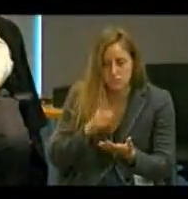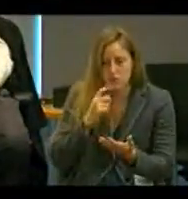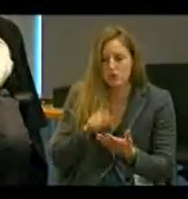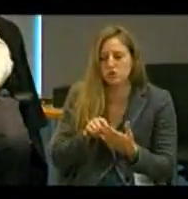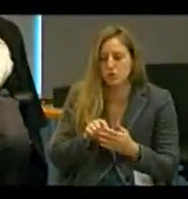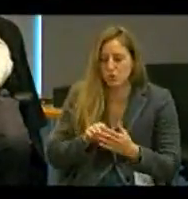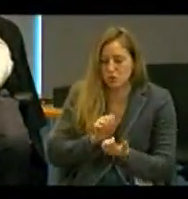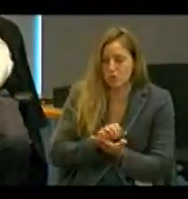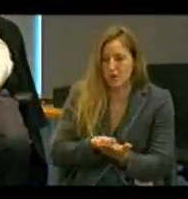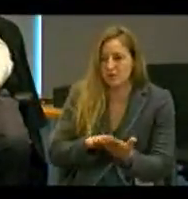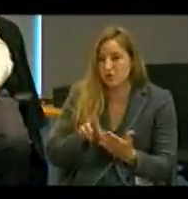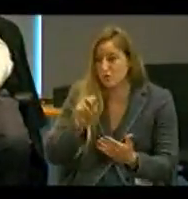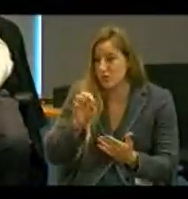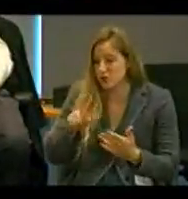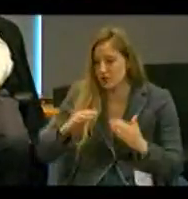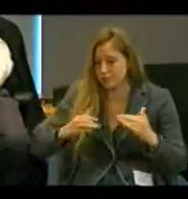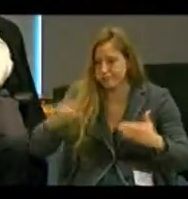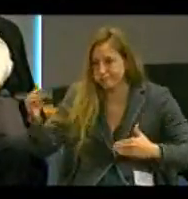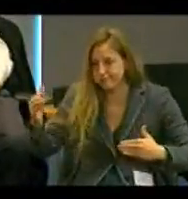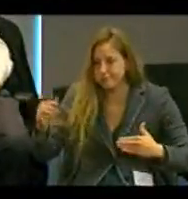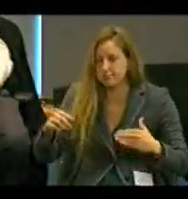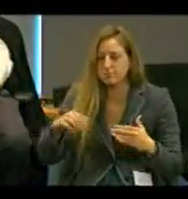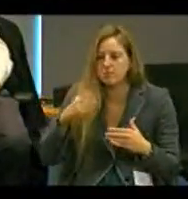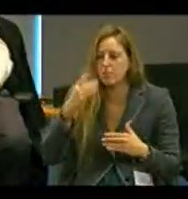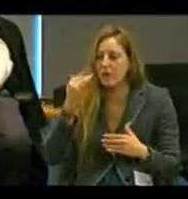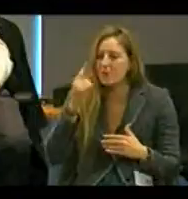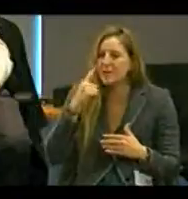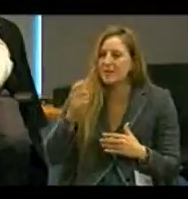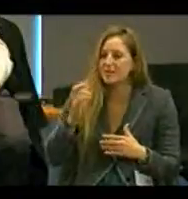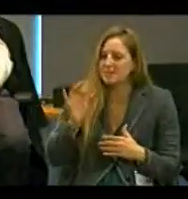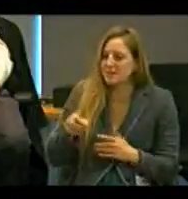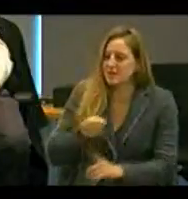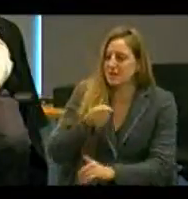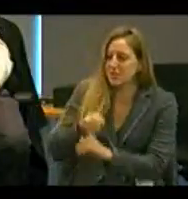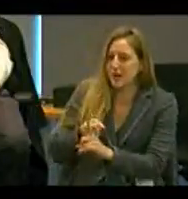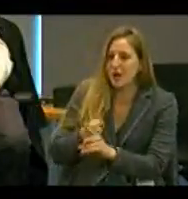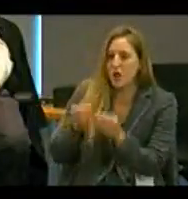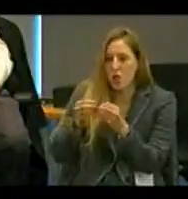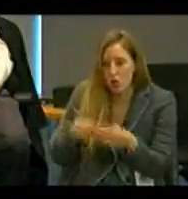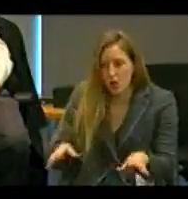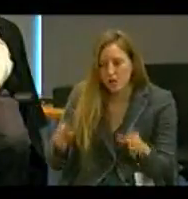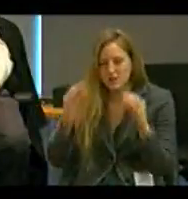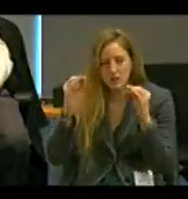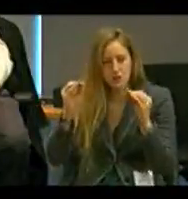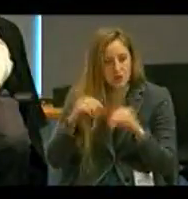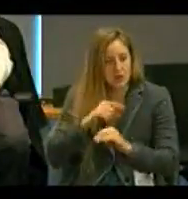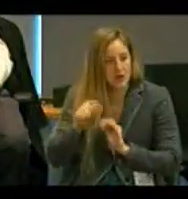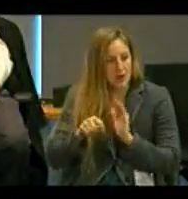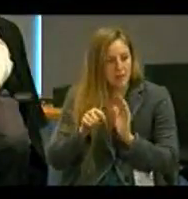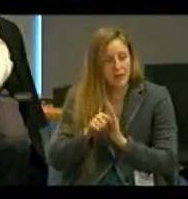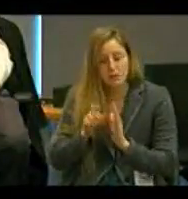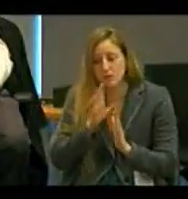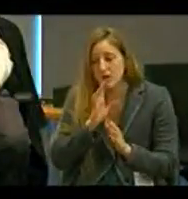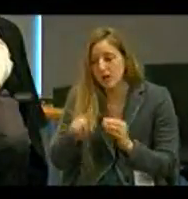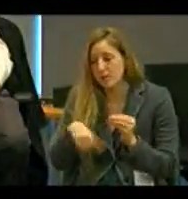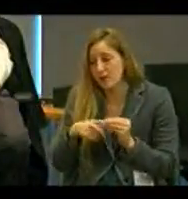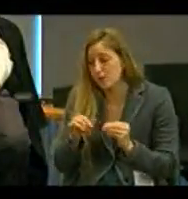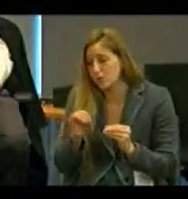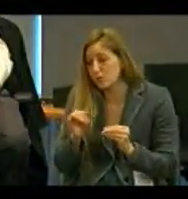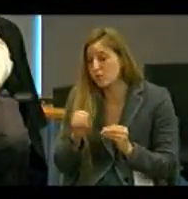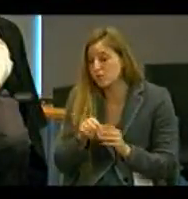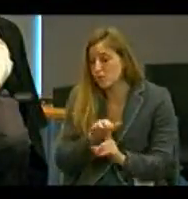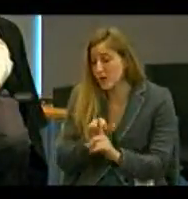especially because of its disparate impact on loss of instructional time. We are talking about also, I remind folks, the rights